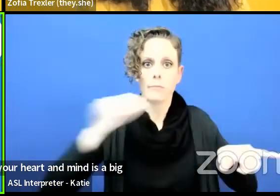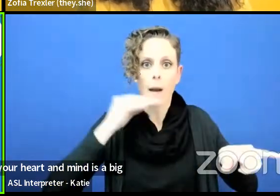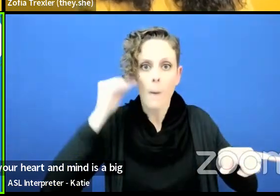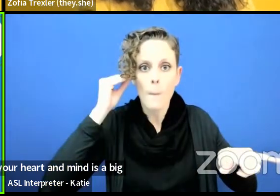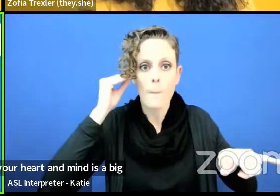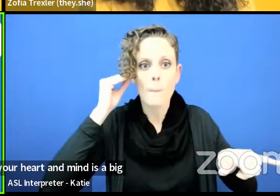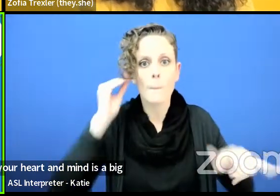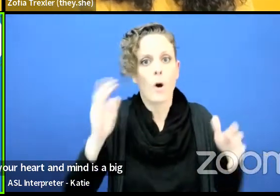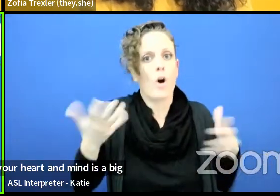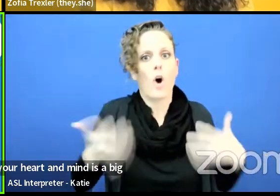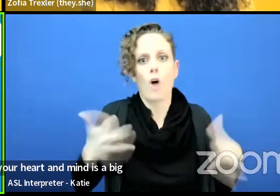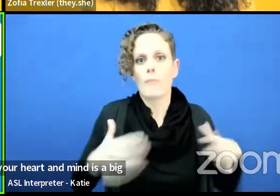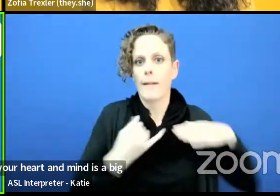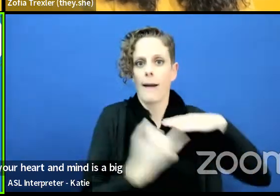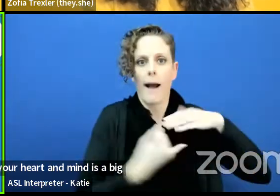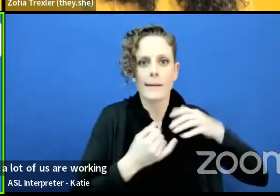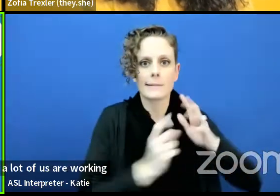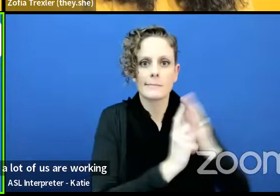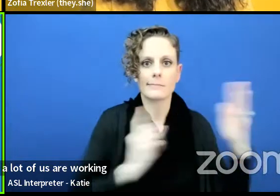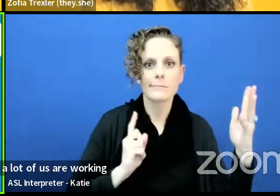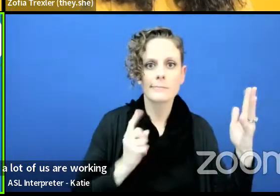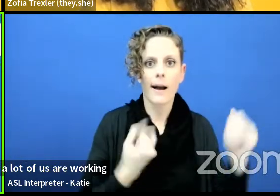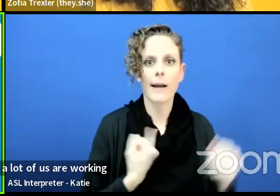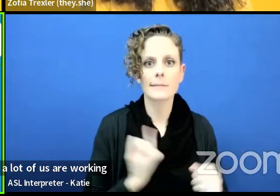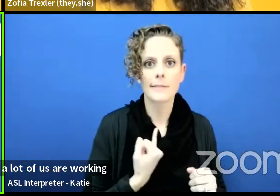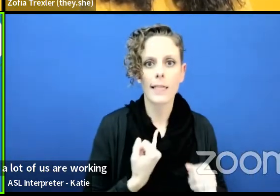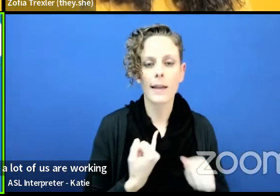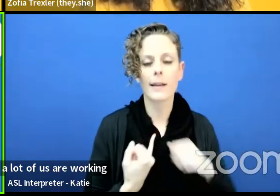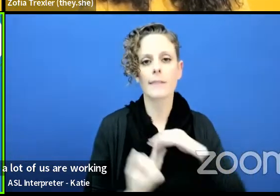already isolated. So we have to just